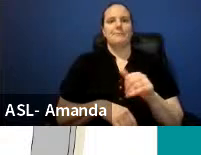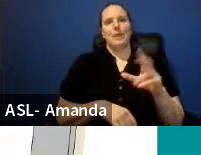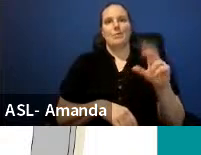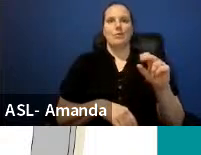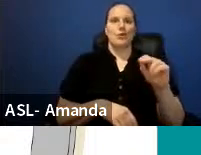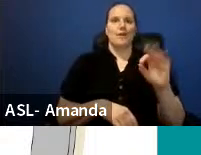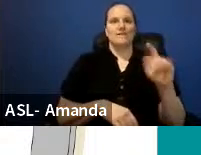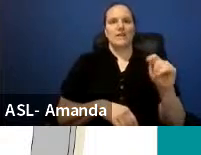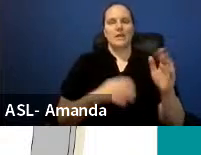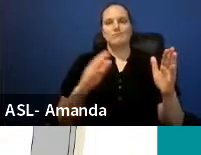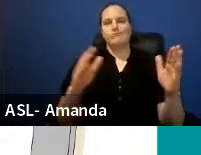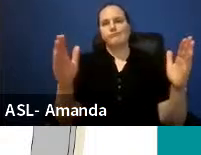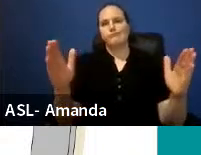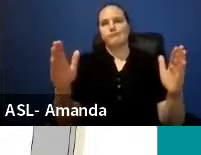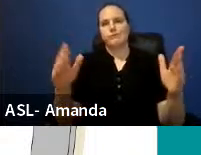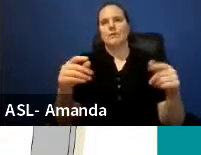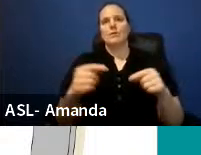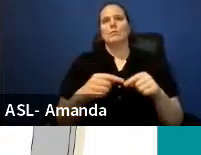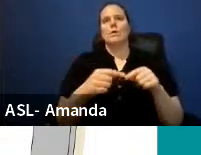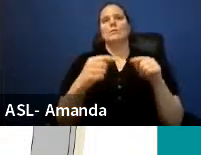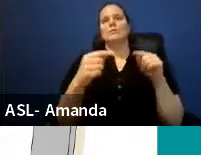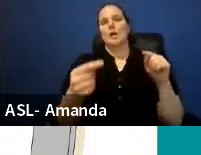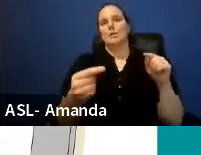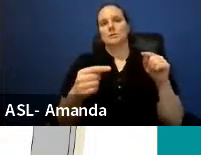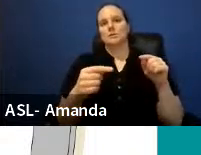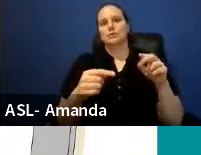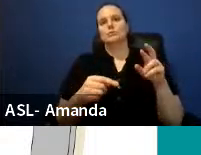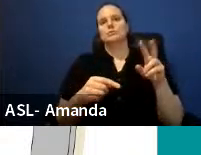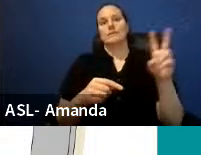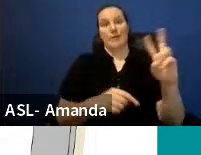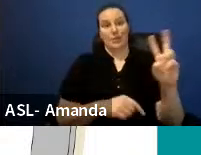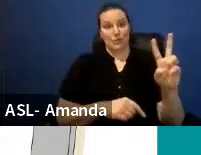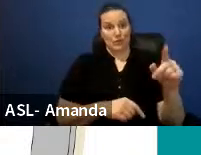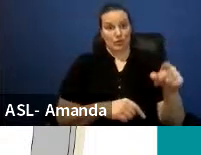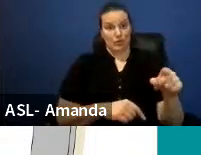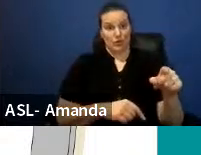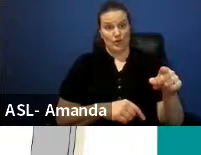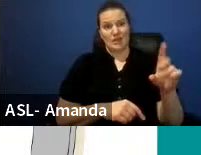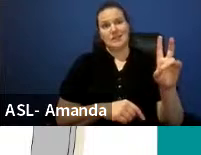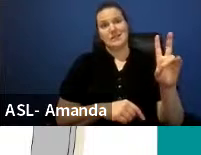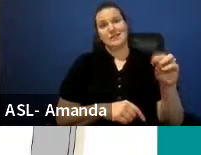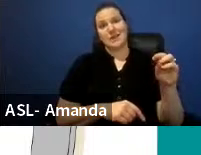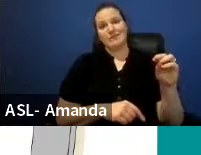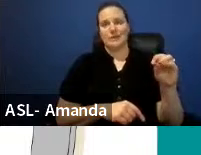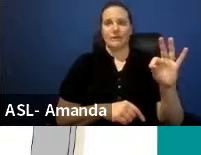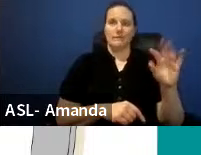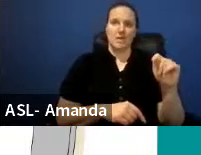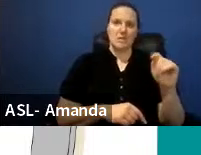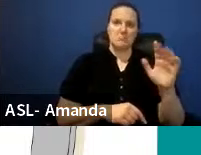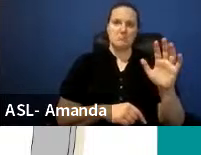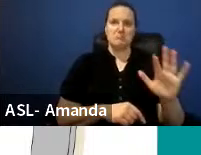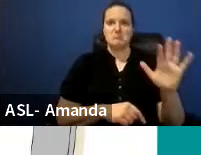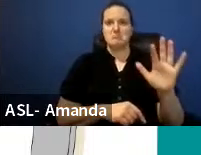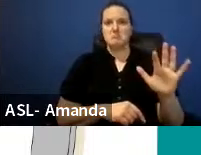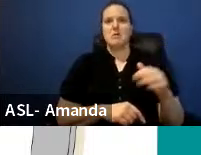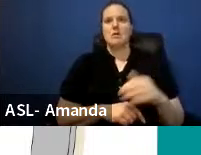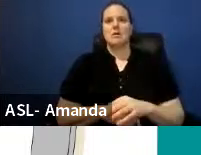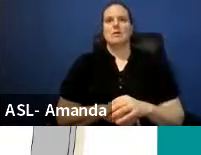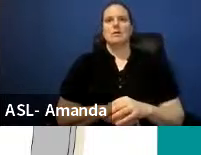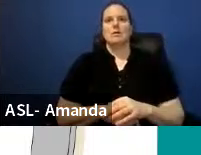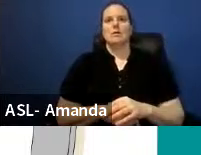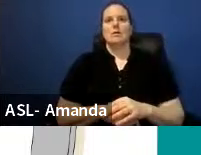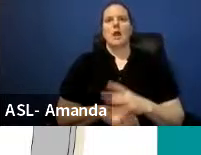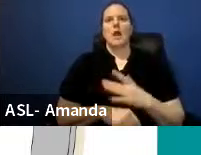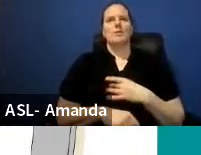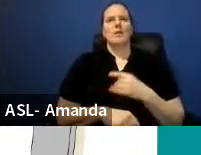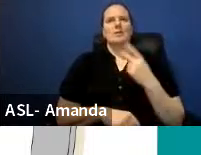give or take, and the one across the river in Vancouver is going to be 70 feet or so. And I would like to see,